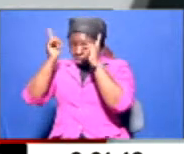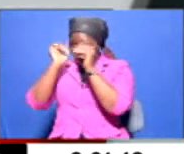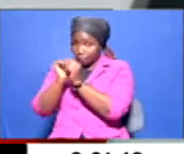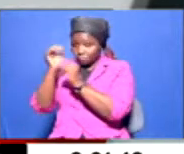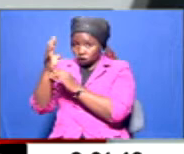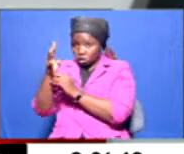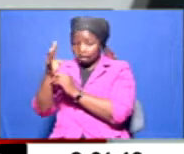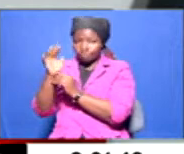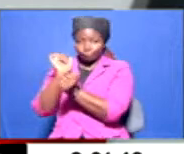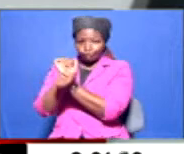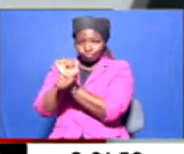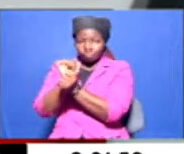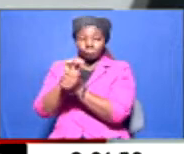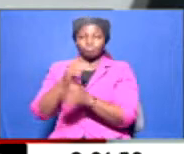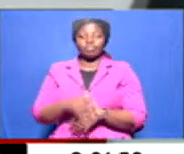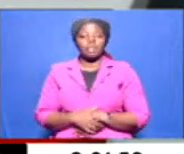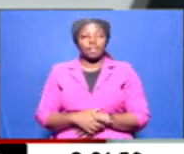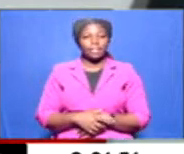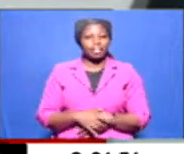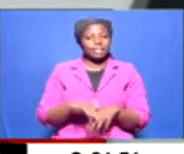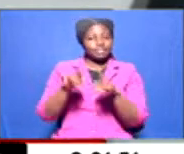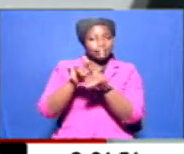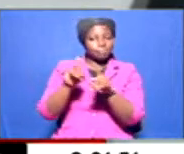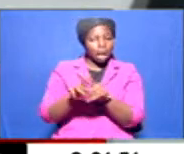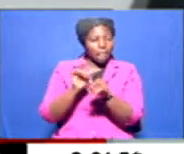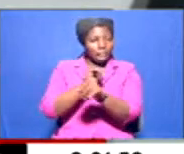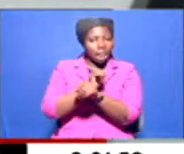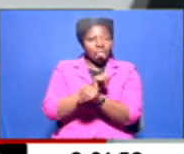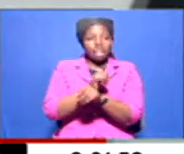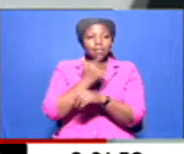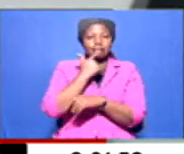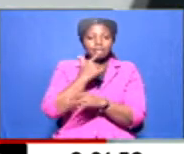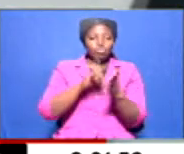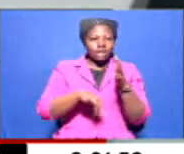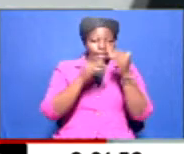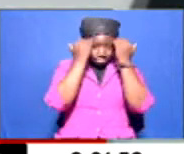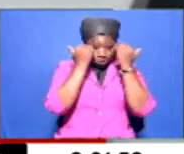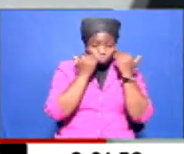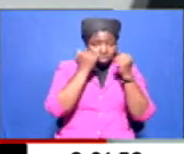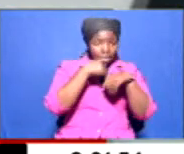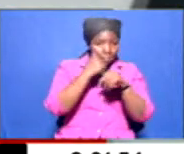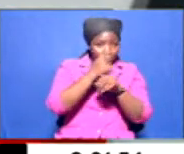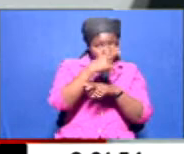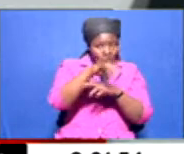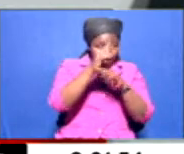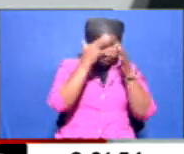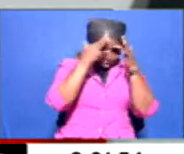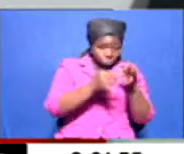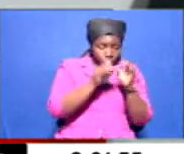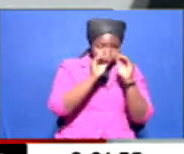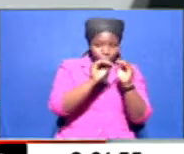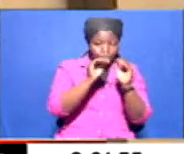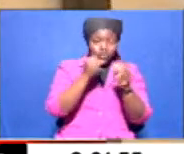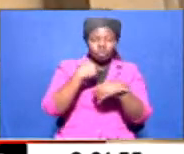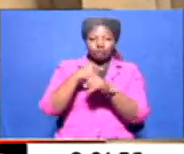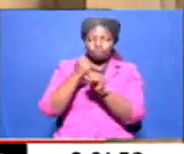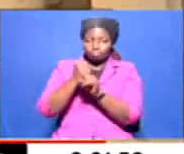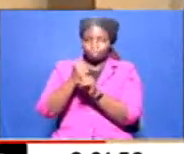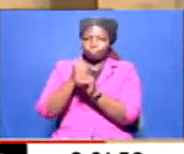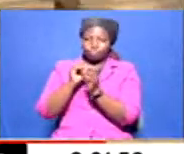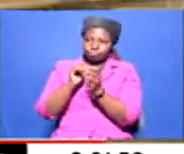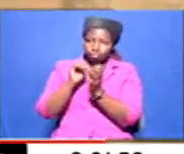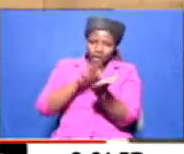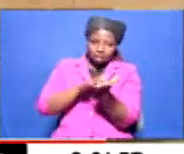held that the tribunal didn't arrive at the right decision in making its recommendation to have the judge removed.